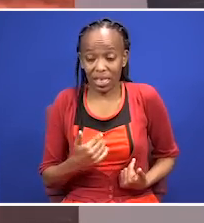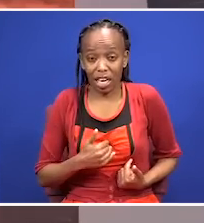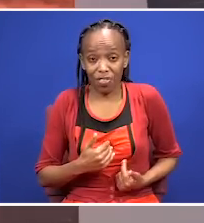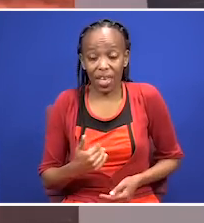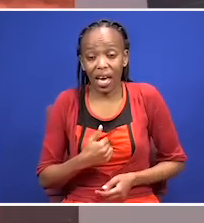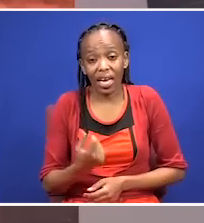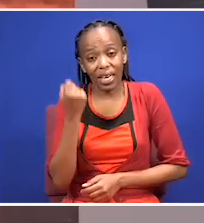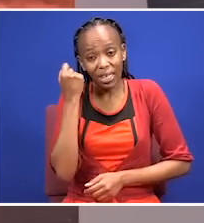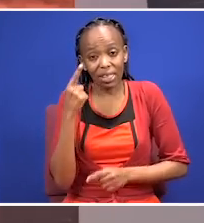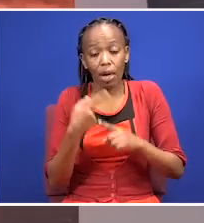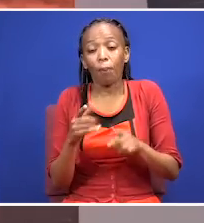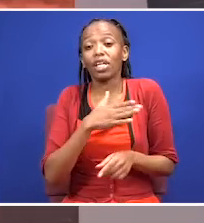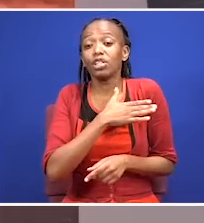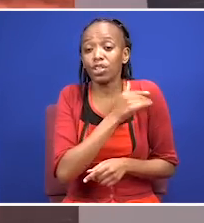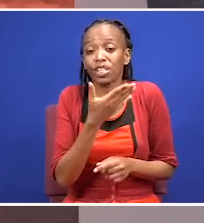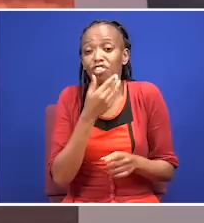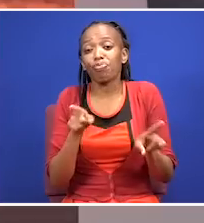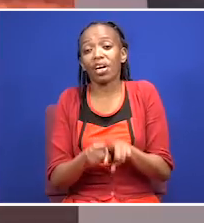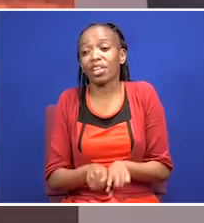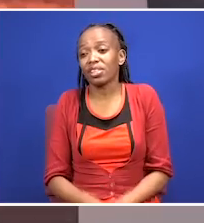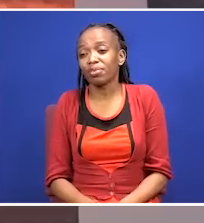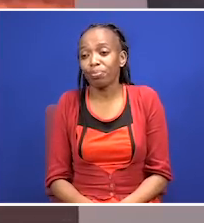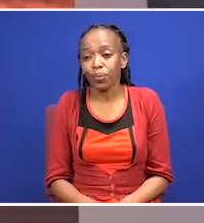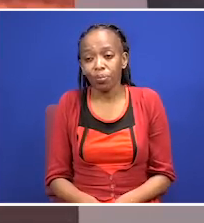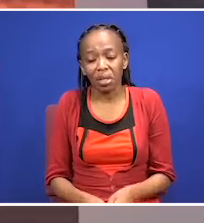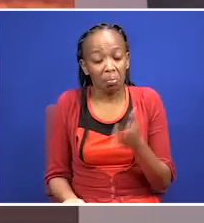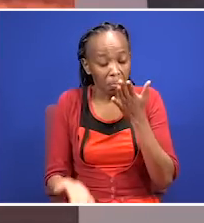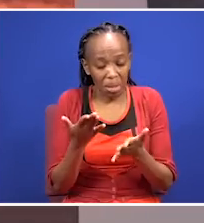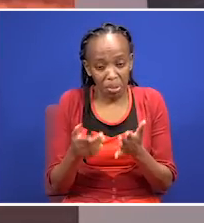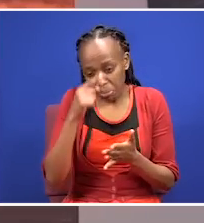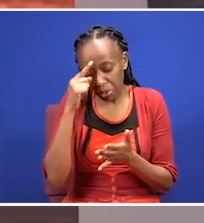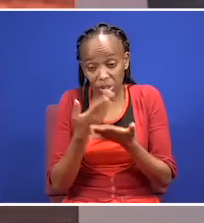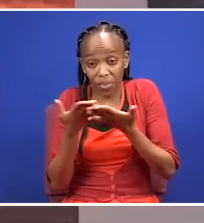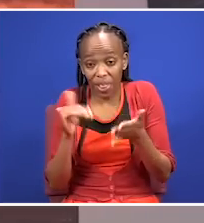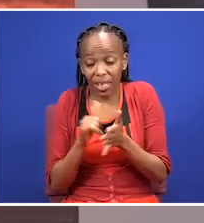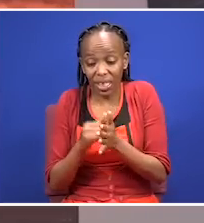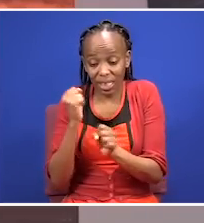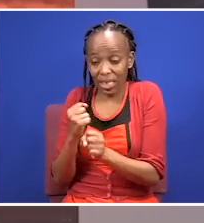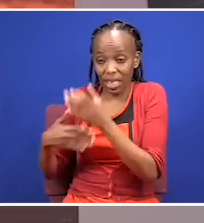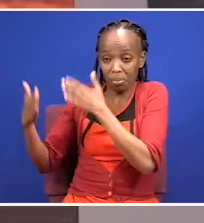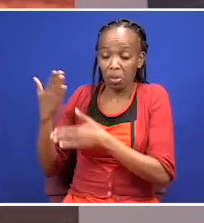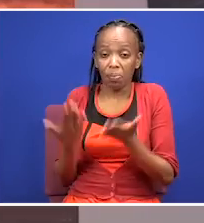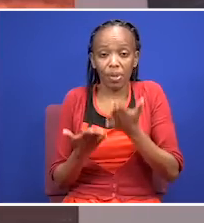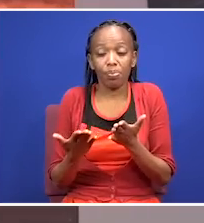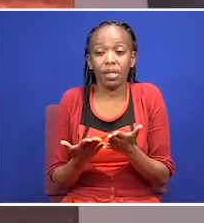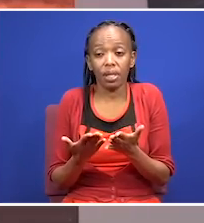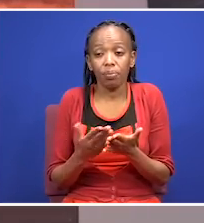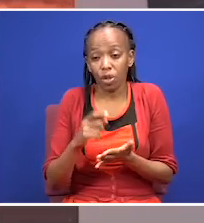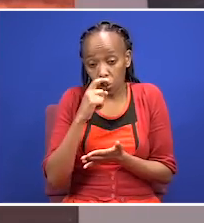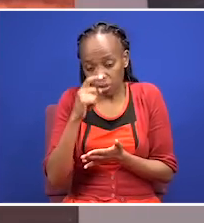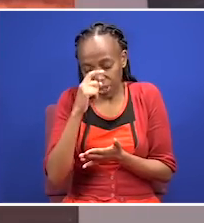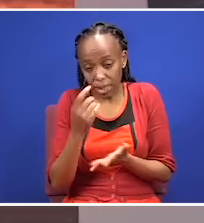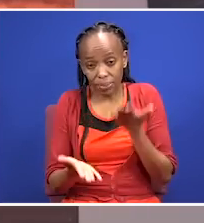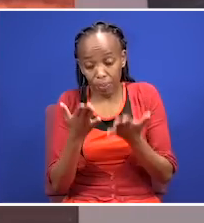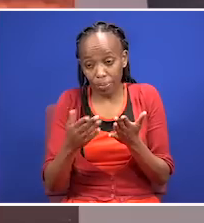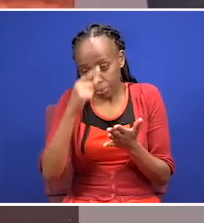discernment but just as brothers perhaps because of the things that they had done perhaps because of their jealous